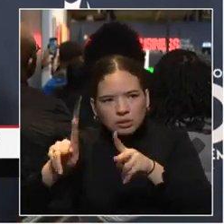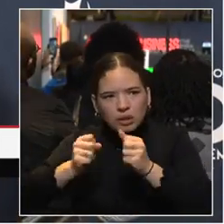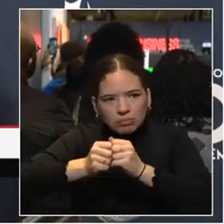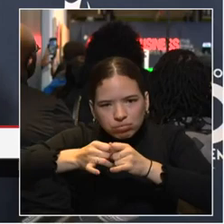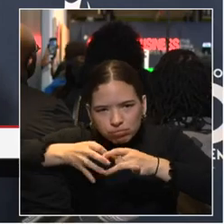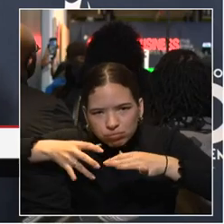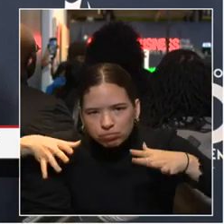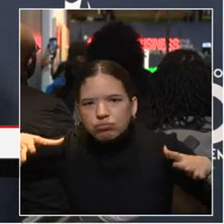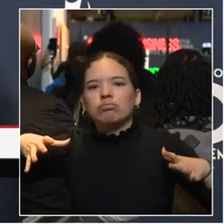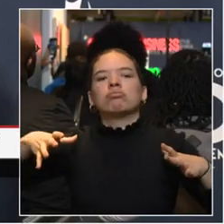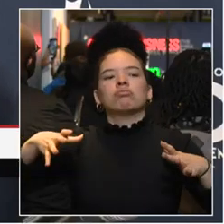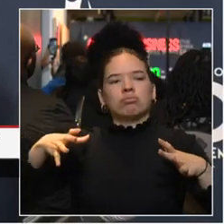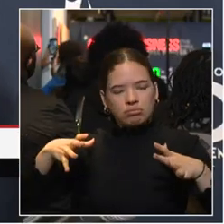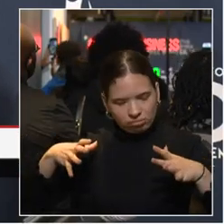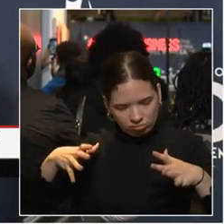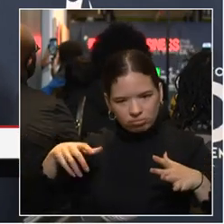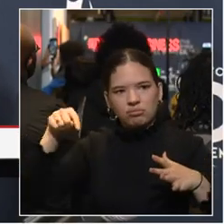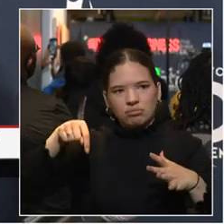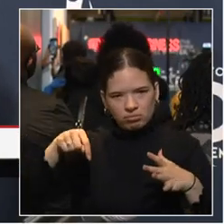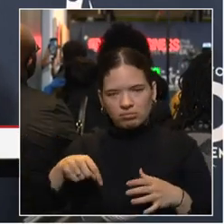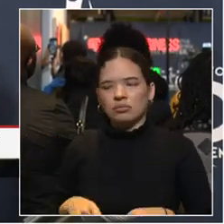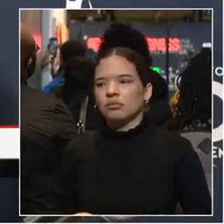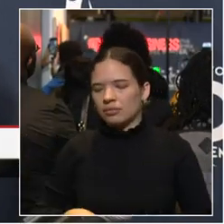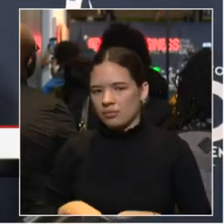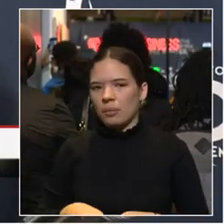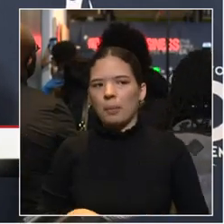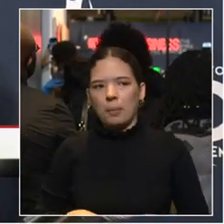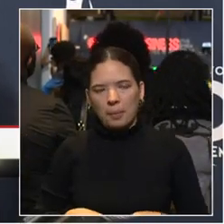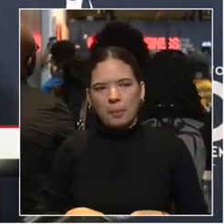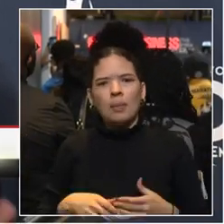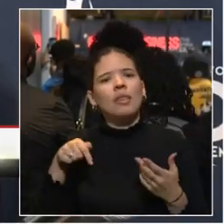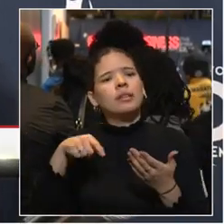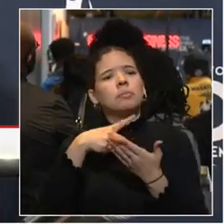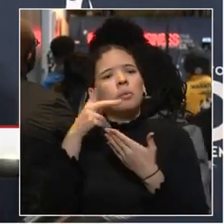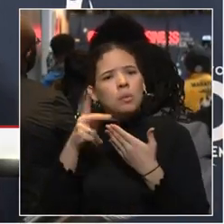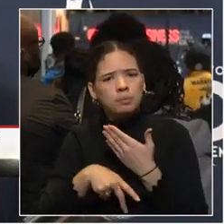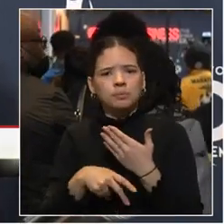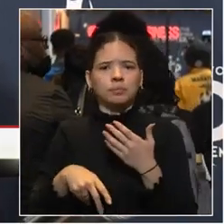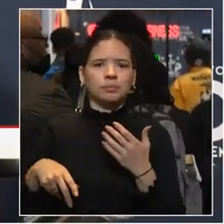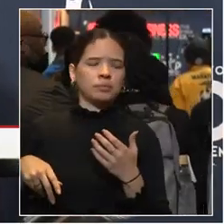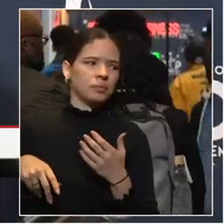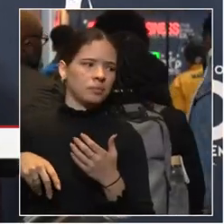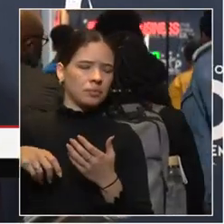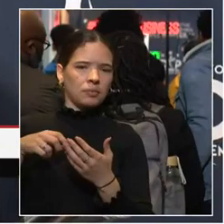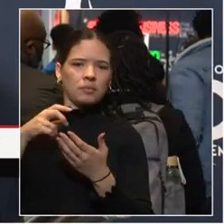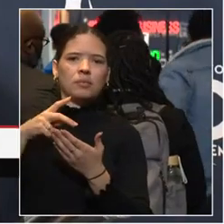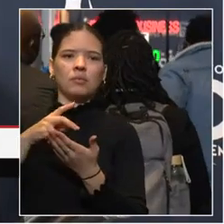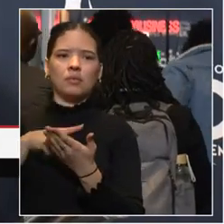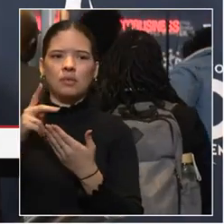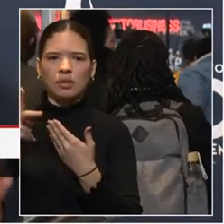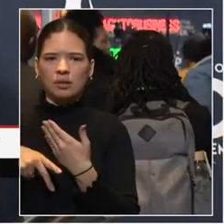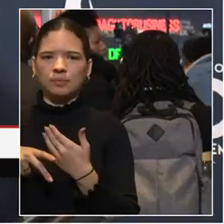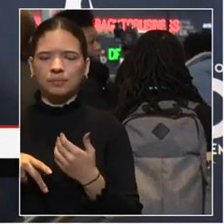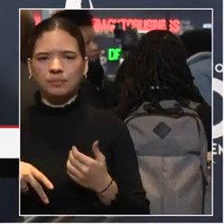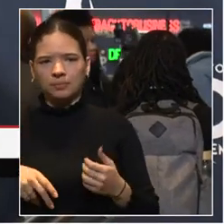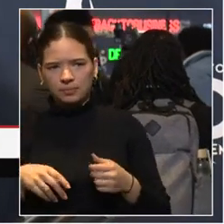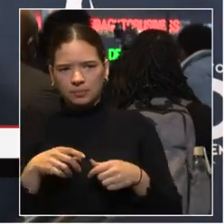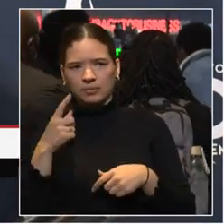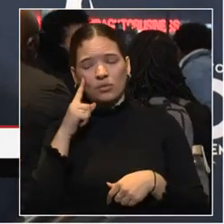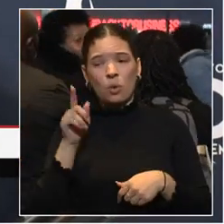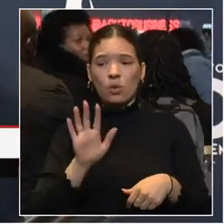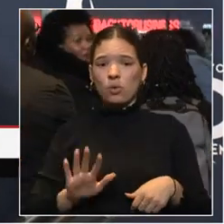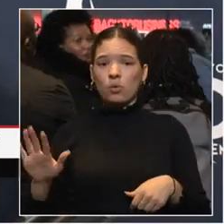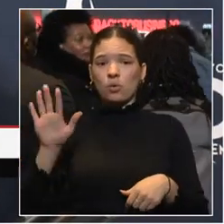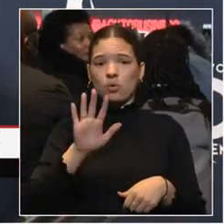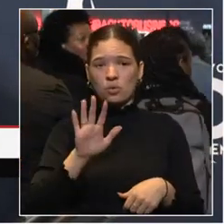her leadership. And it is a program that's universal. So if you're between the ages of 14 and 24,